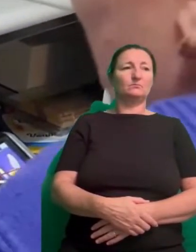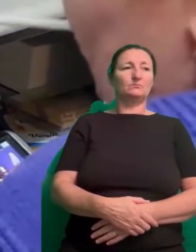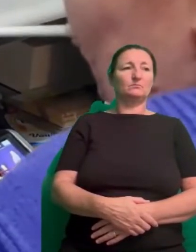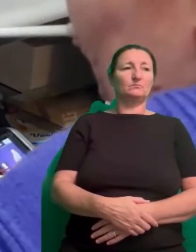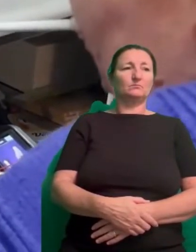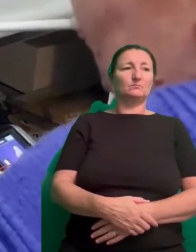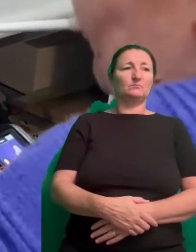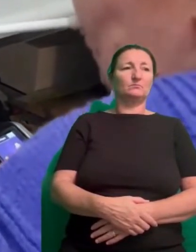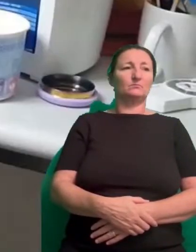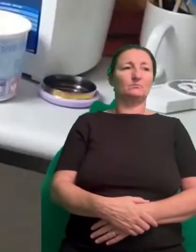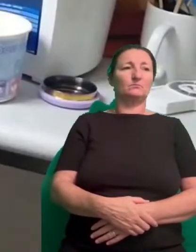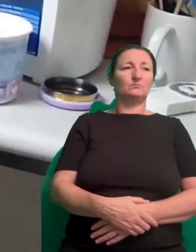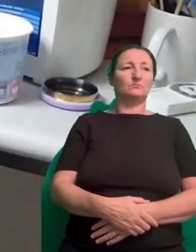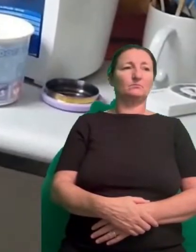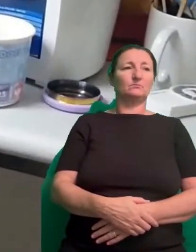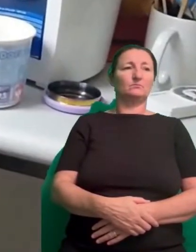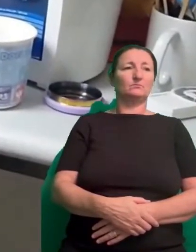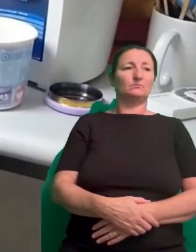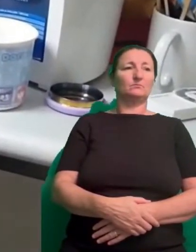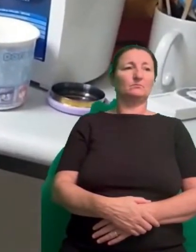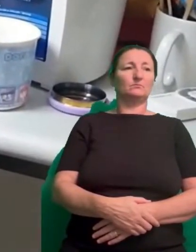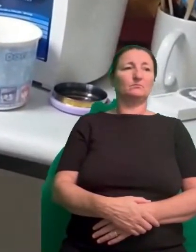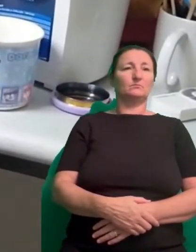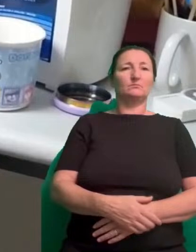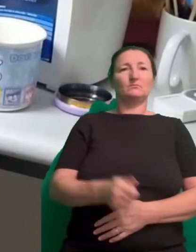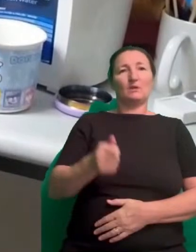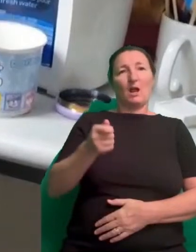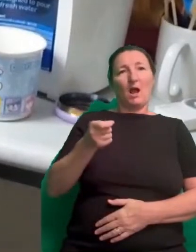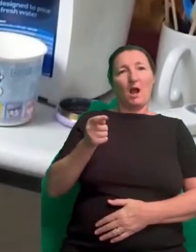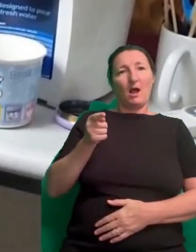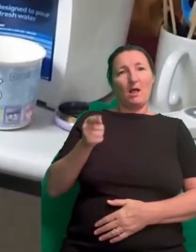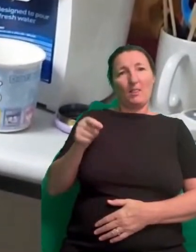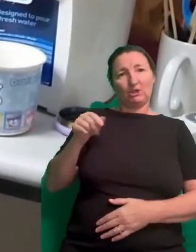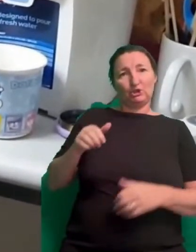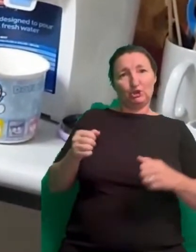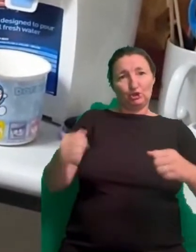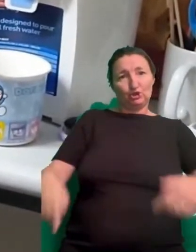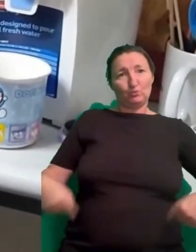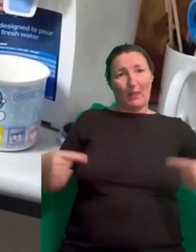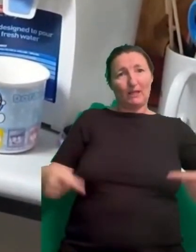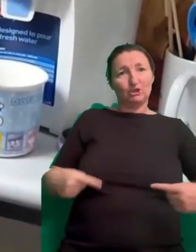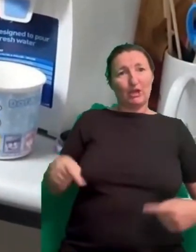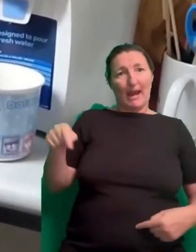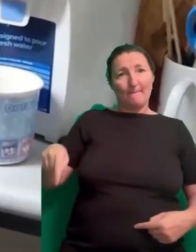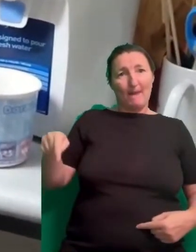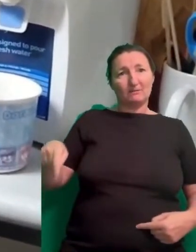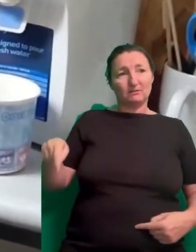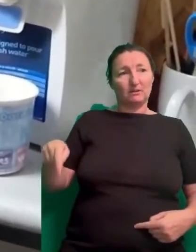I can push the buttons on my chair. I raise my chair up to the right level.